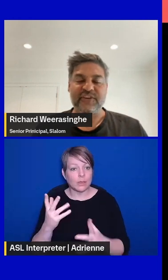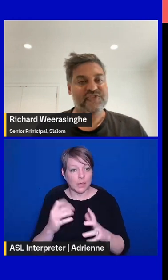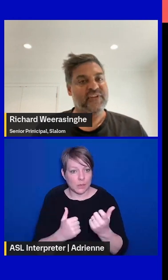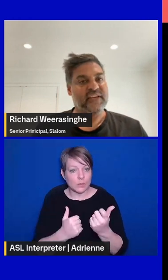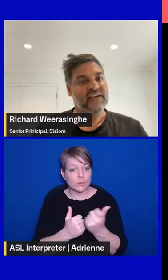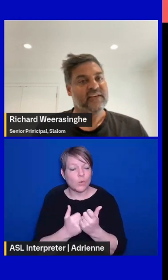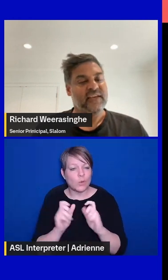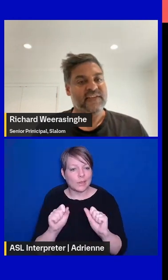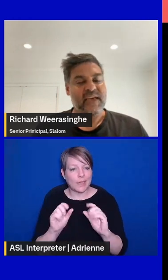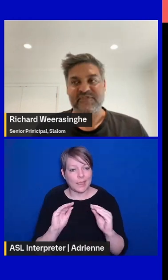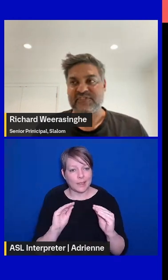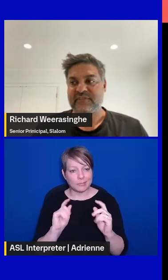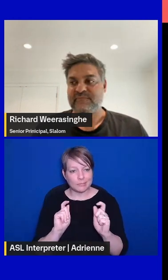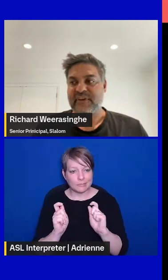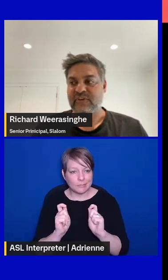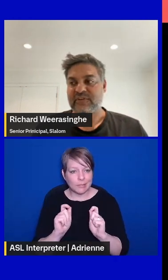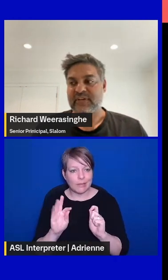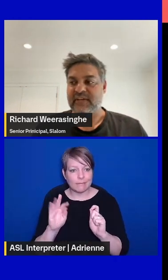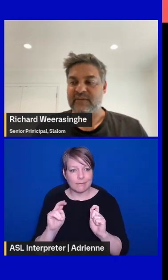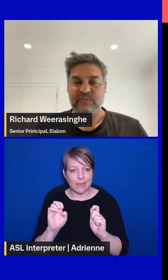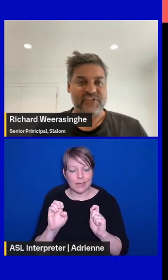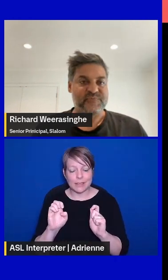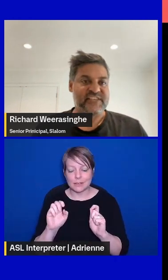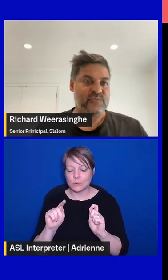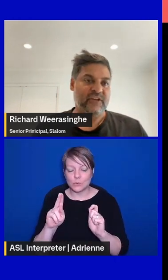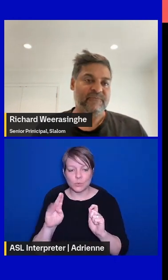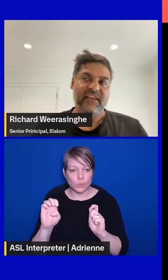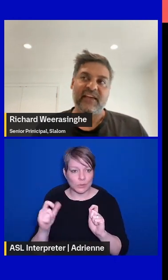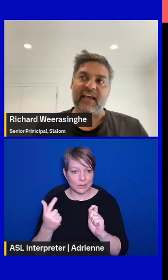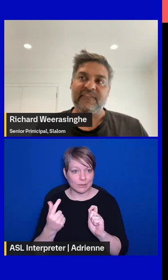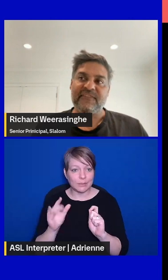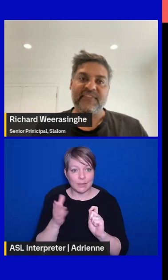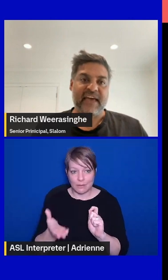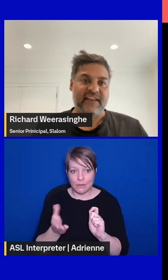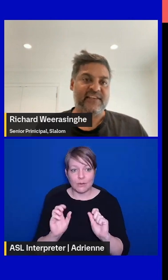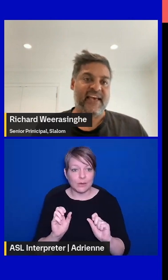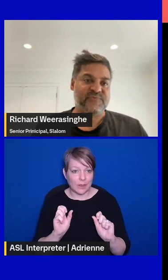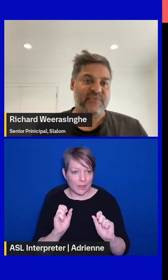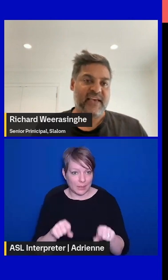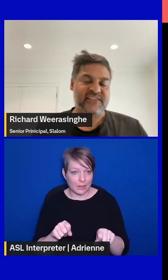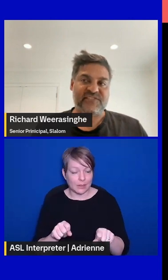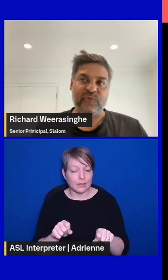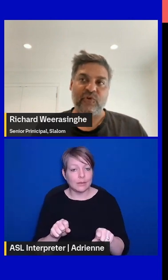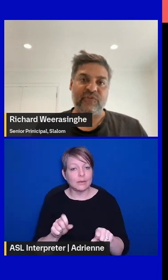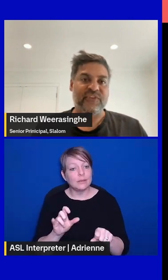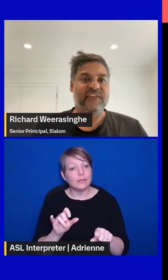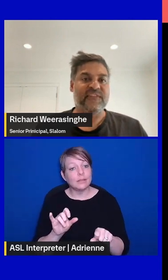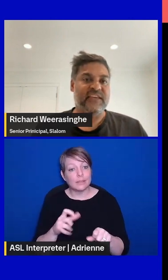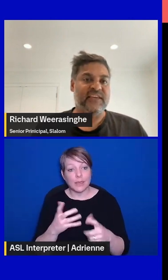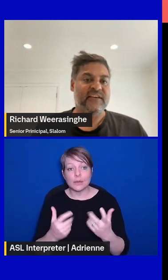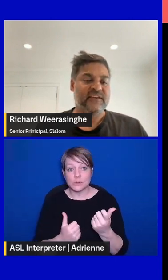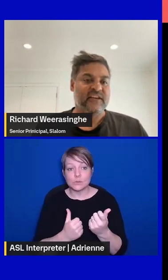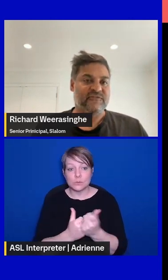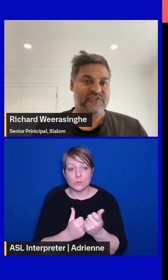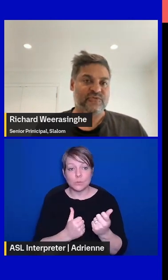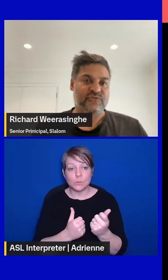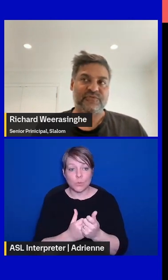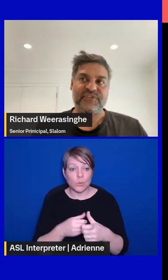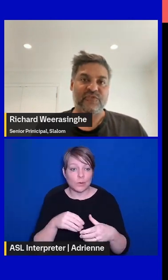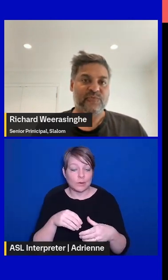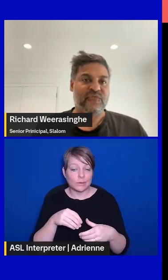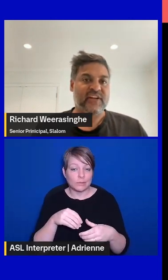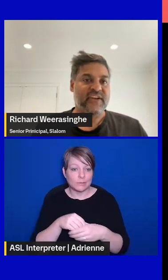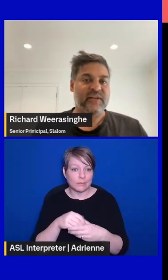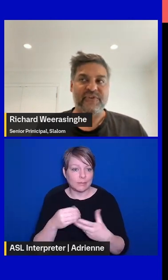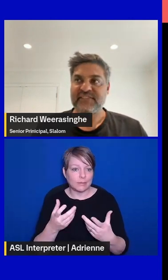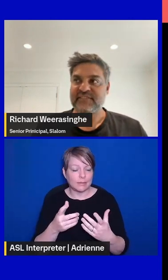do fine tuning in the Amazon Bedrock workspace as well, and that it has support within the official